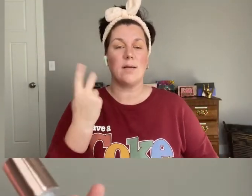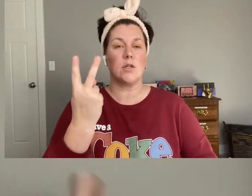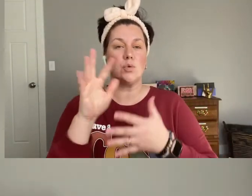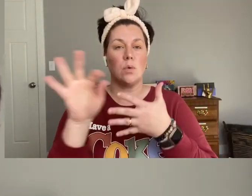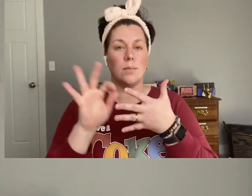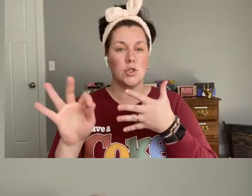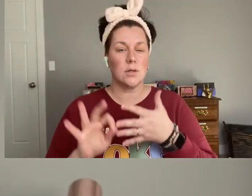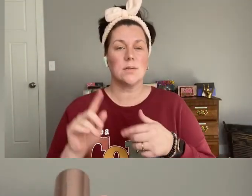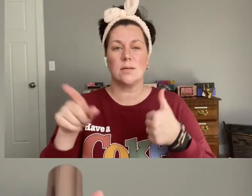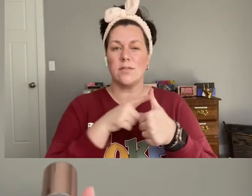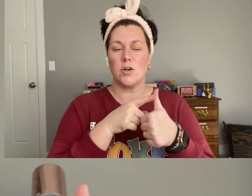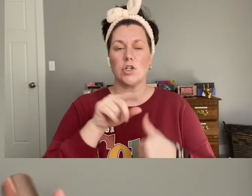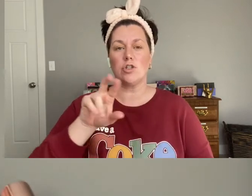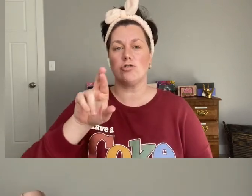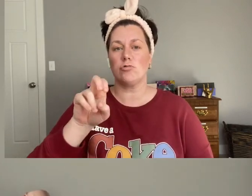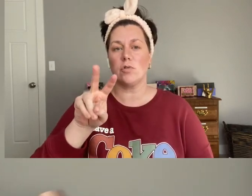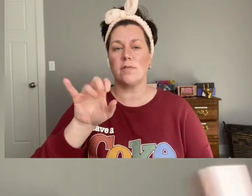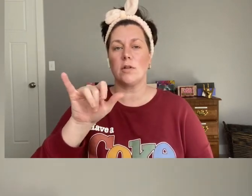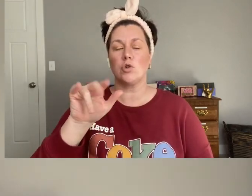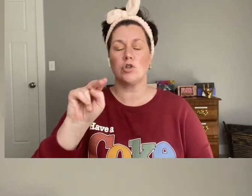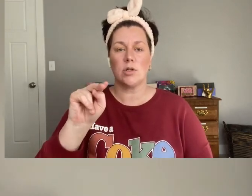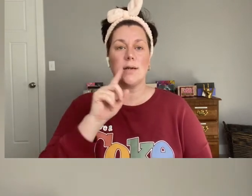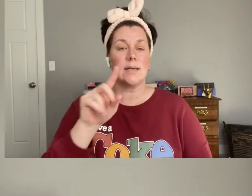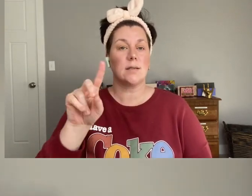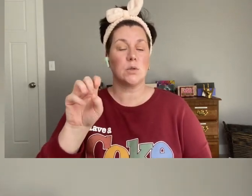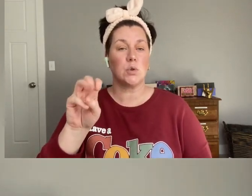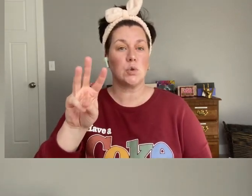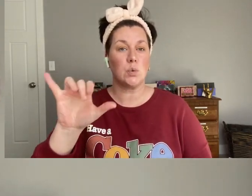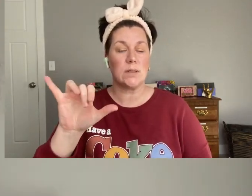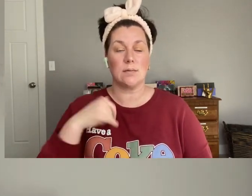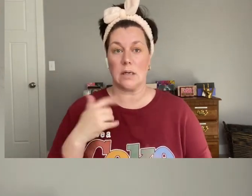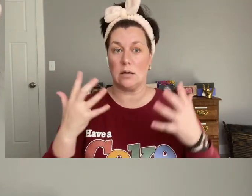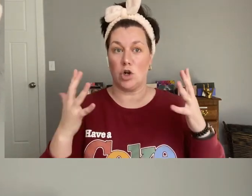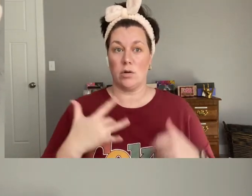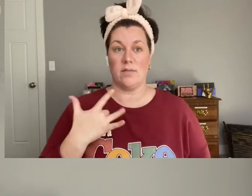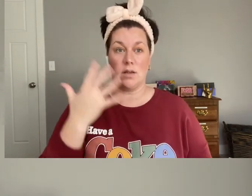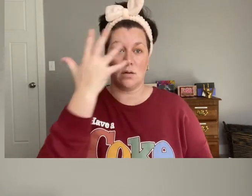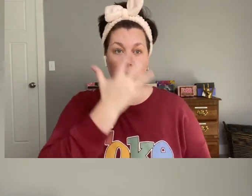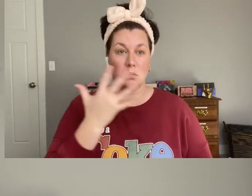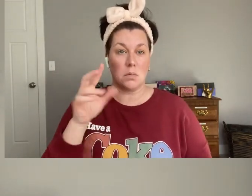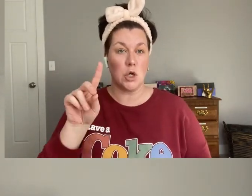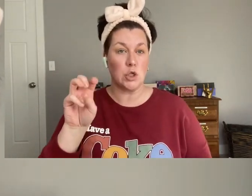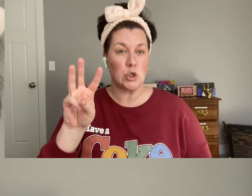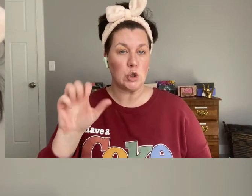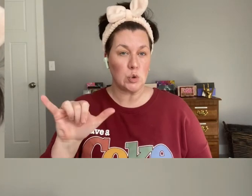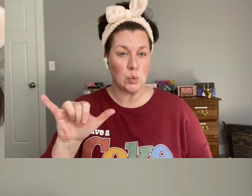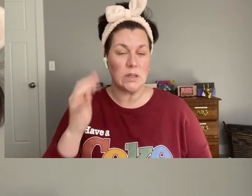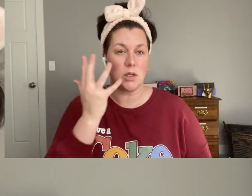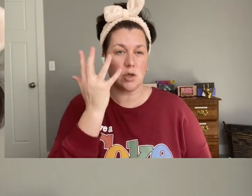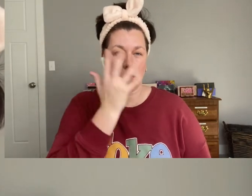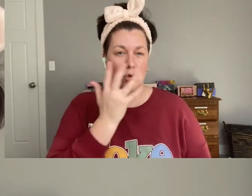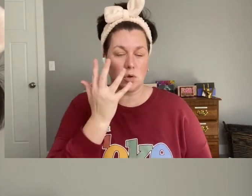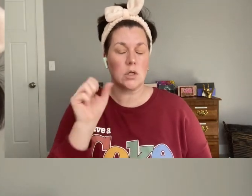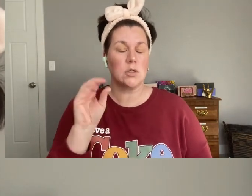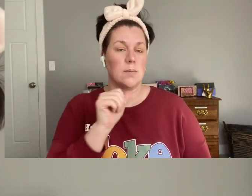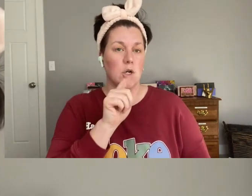Dewy finish. We already have a relatively dewy situation going on here. This is the